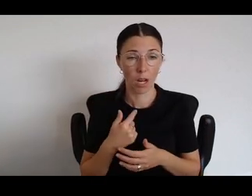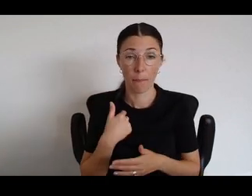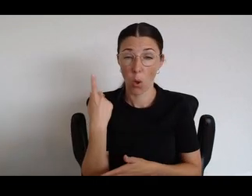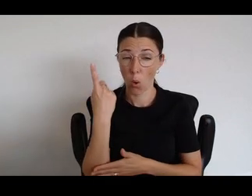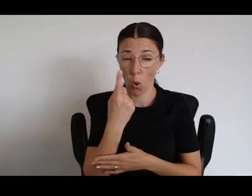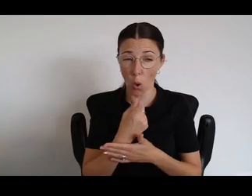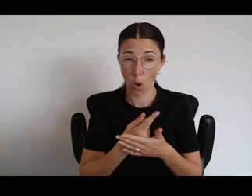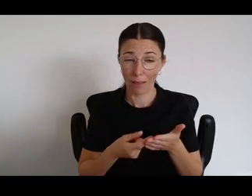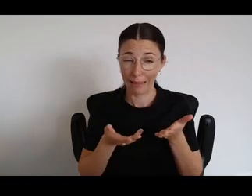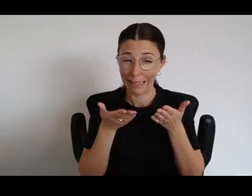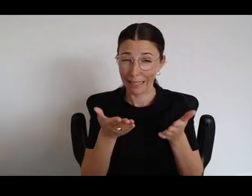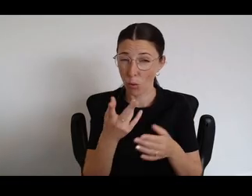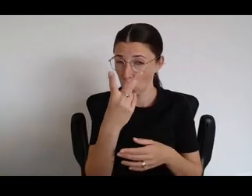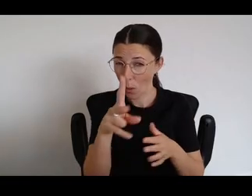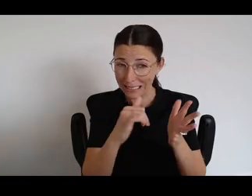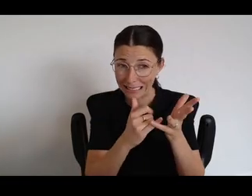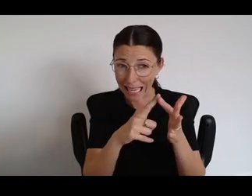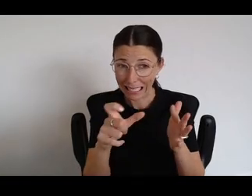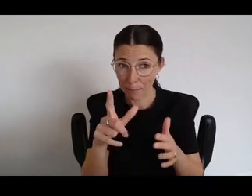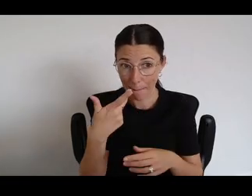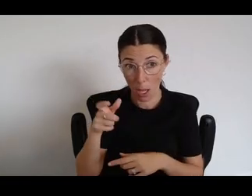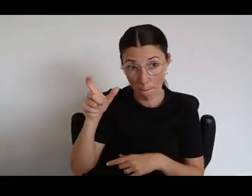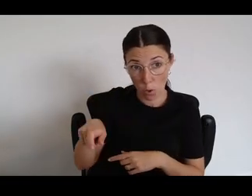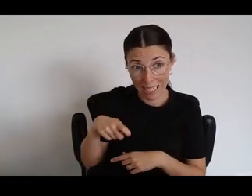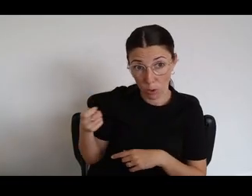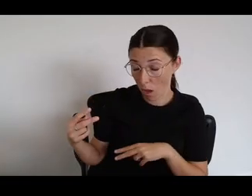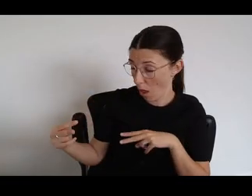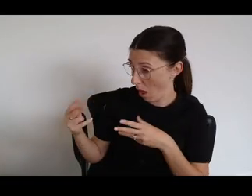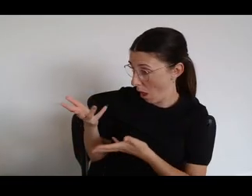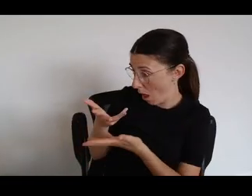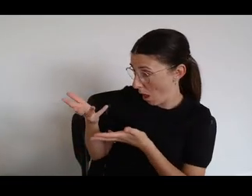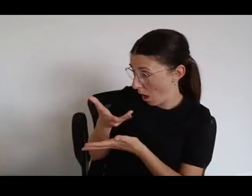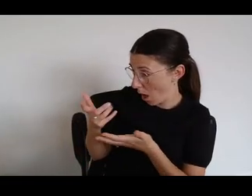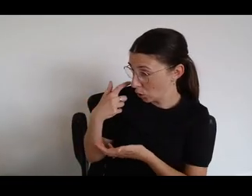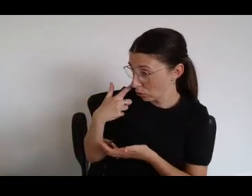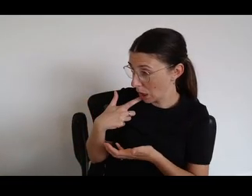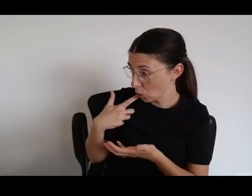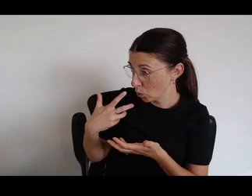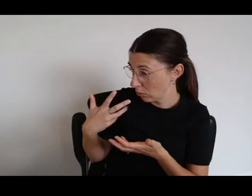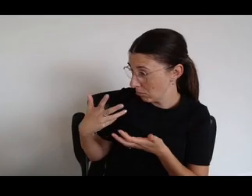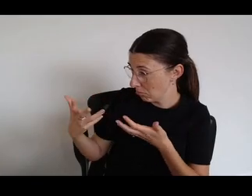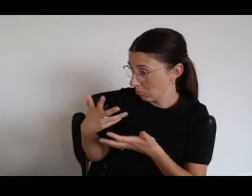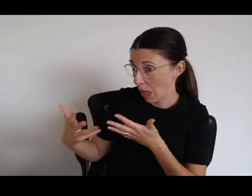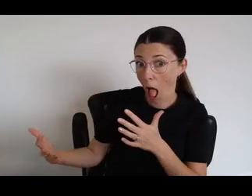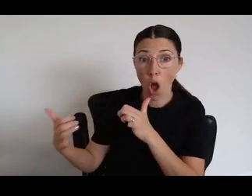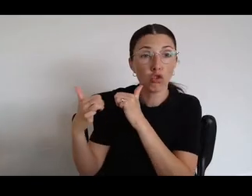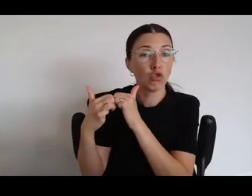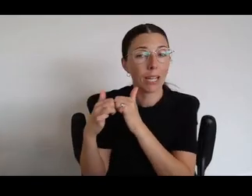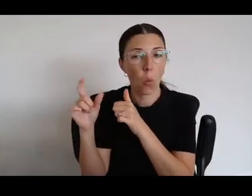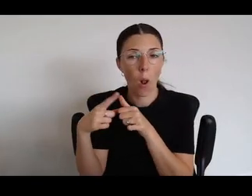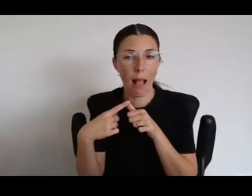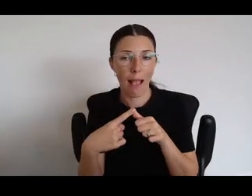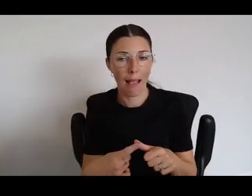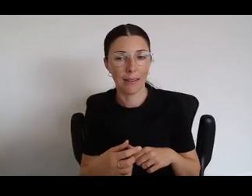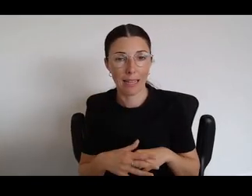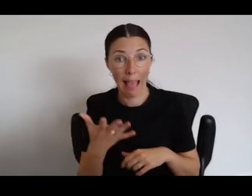a 20 seconds. Turn to somebody who's sitting next to you and try to come into kind of a consensus of what your answer would be, and then